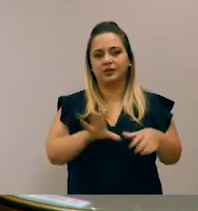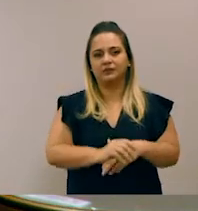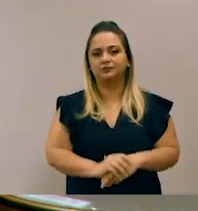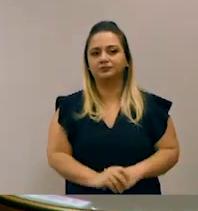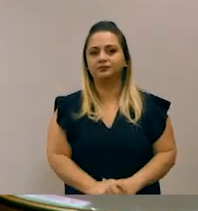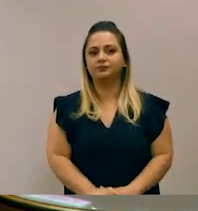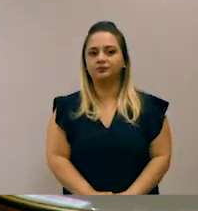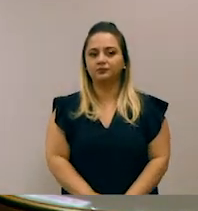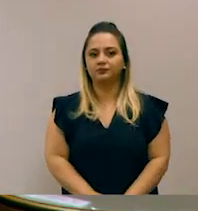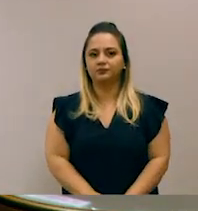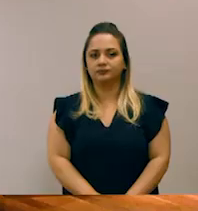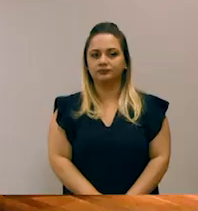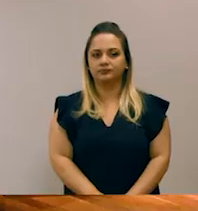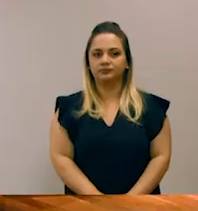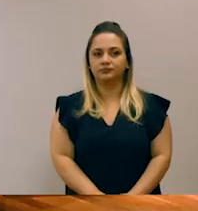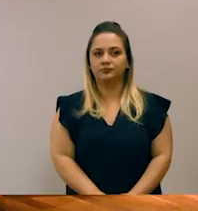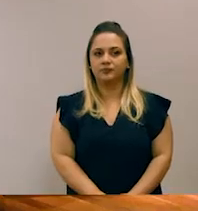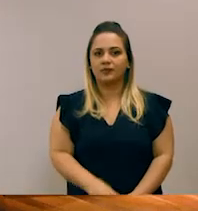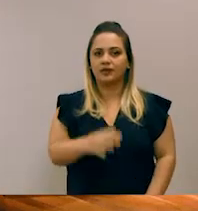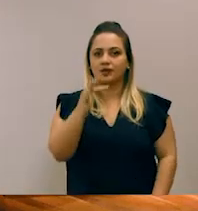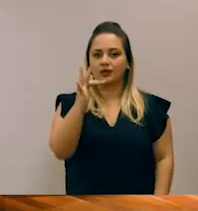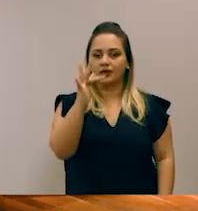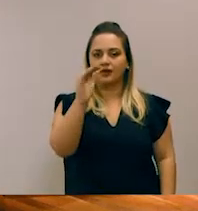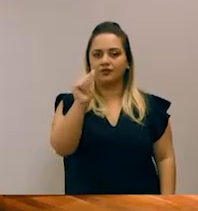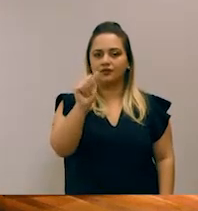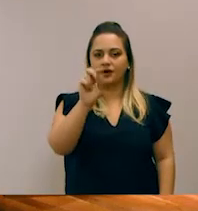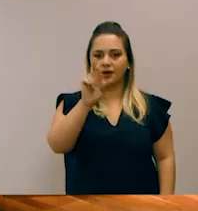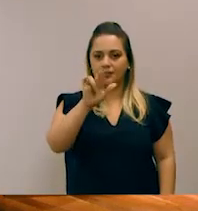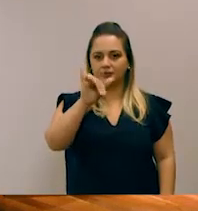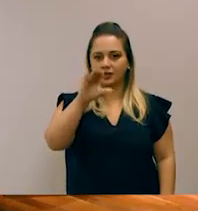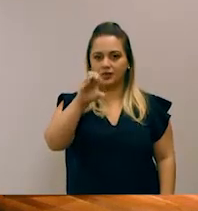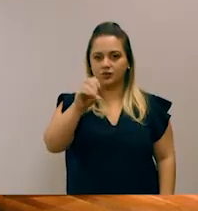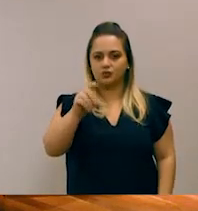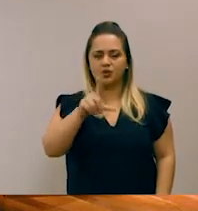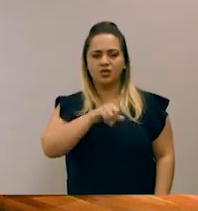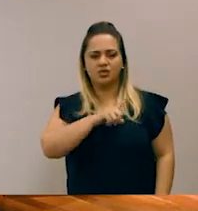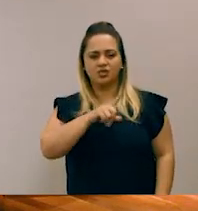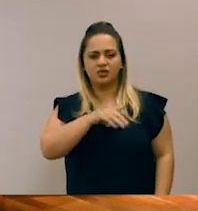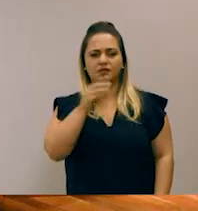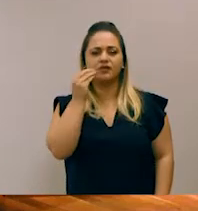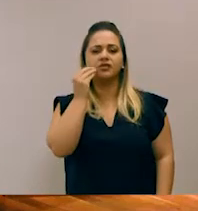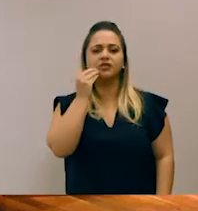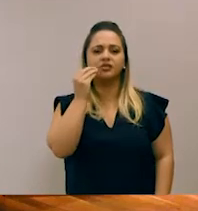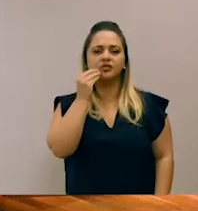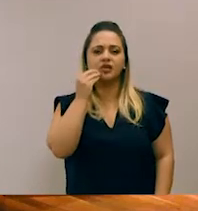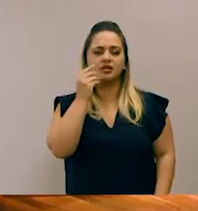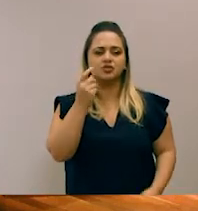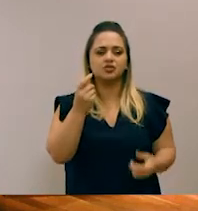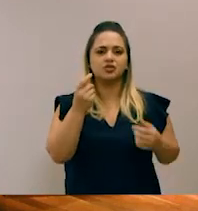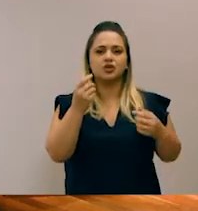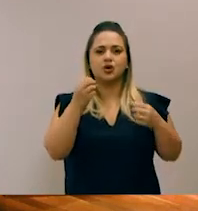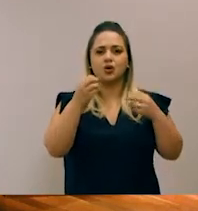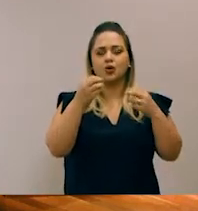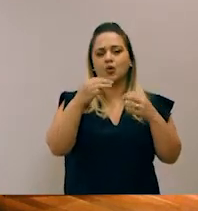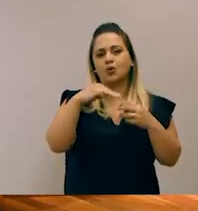in order to have to make it available. A question to Fabrício. Were there tests for more